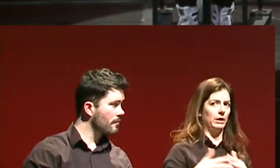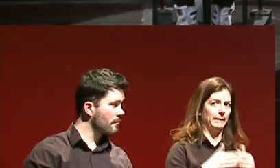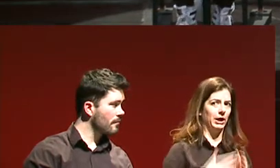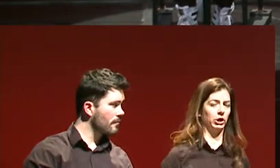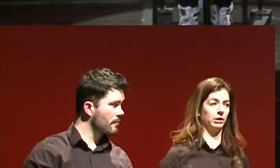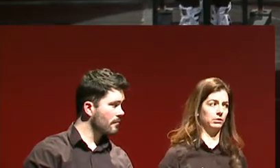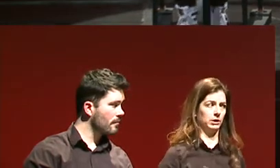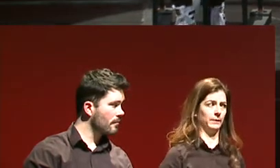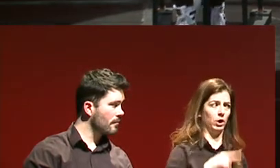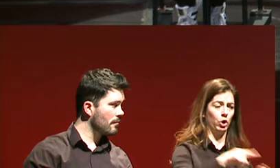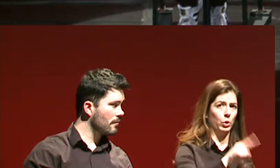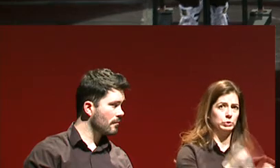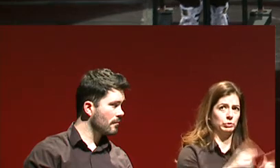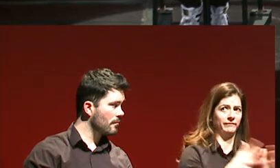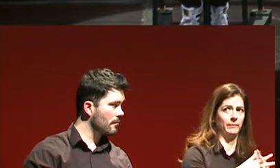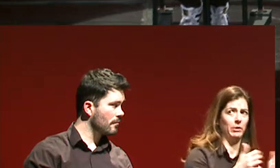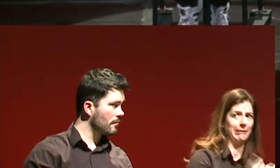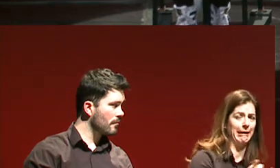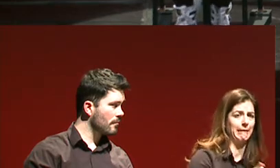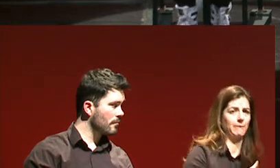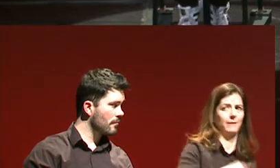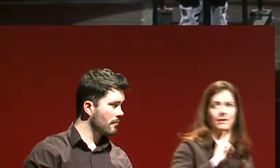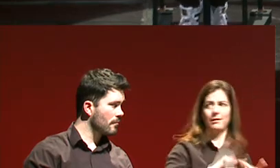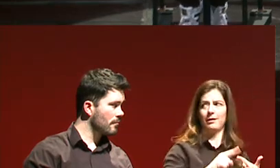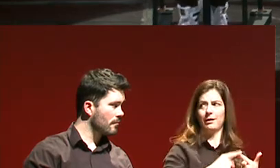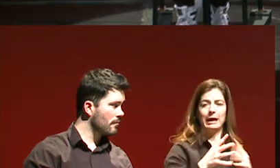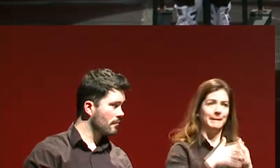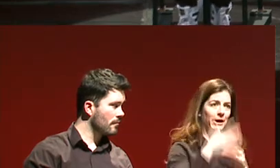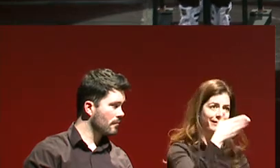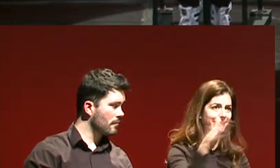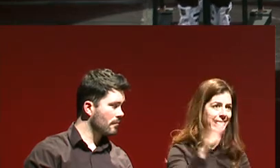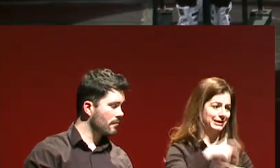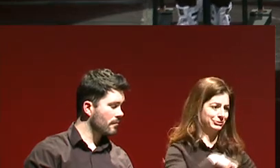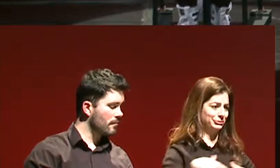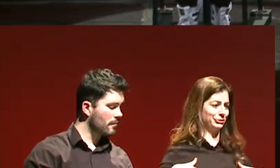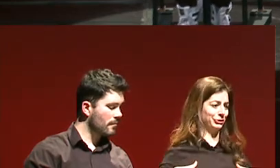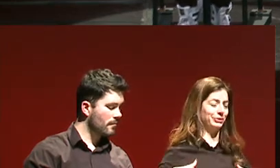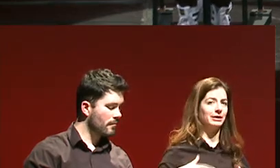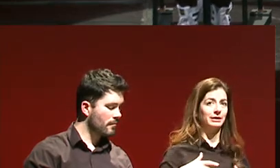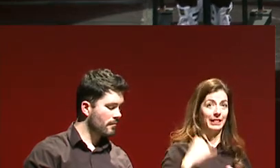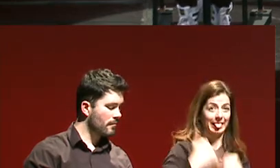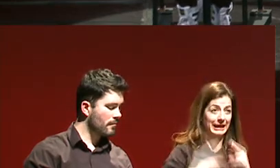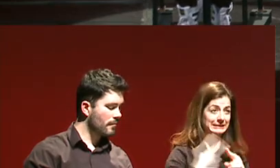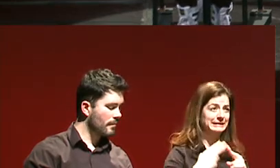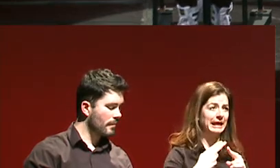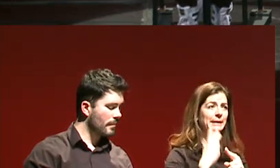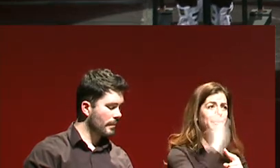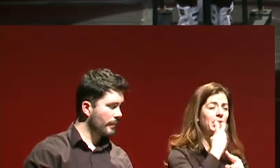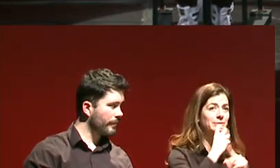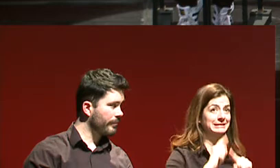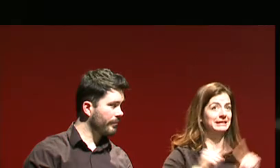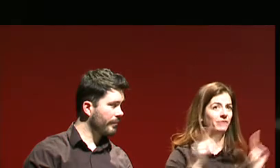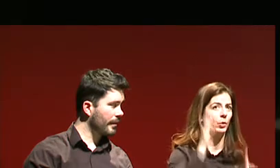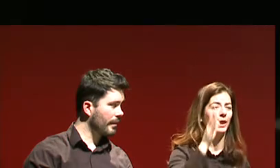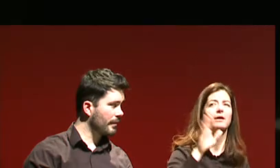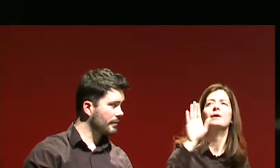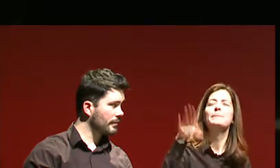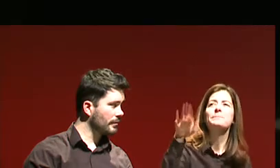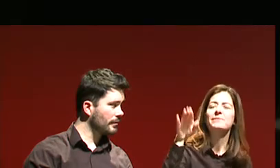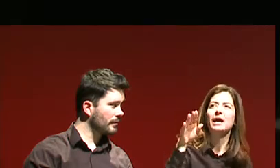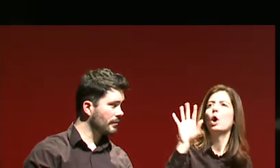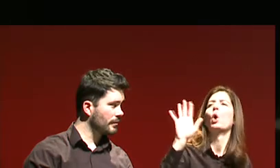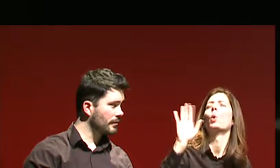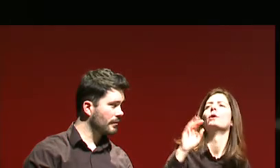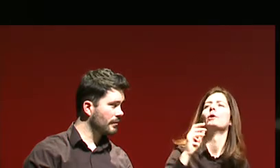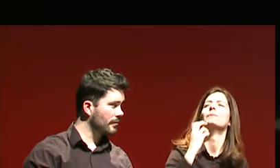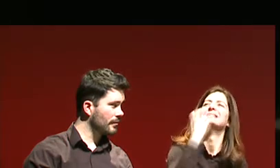games, wearing American flag shirts. I decide to change the pronunciation of my last name. I say, oh, it's not